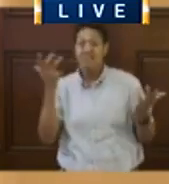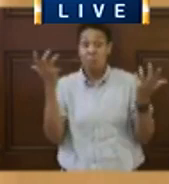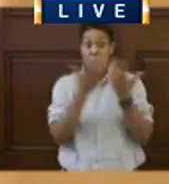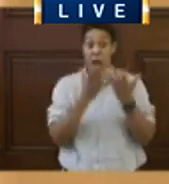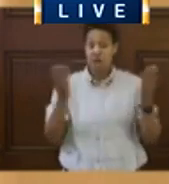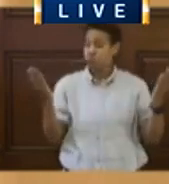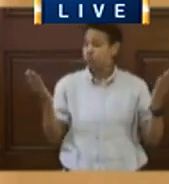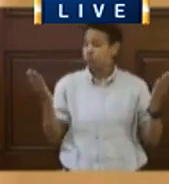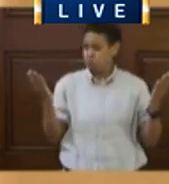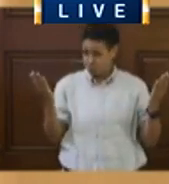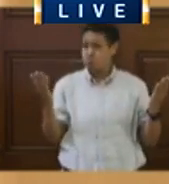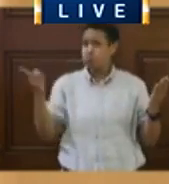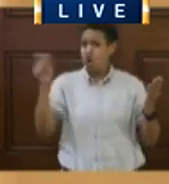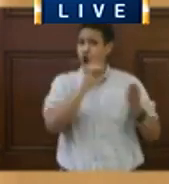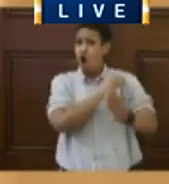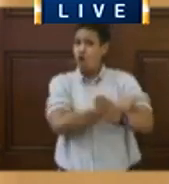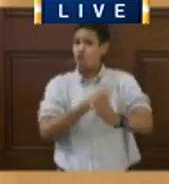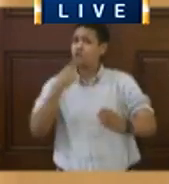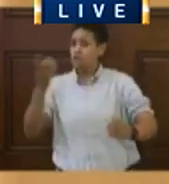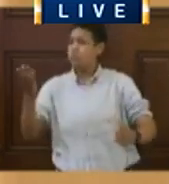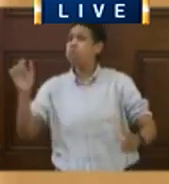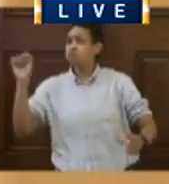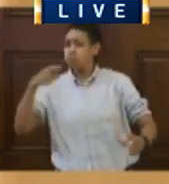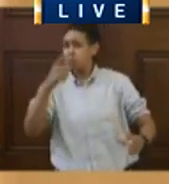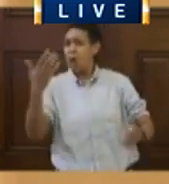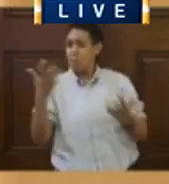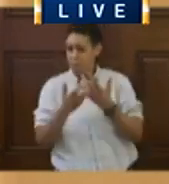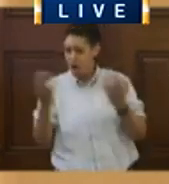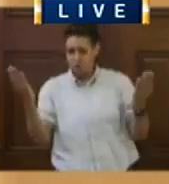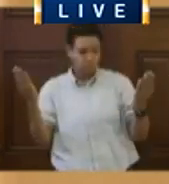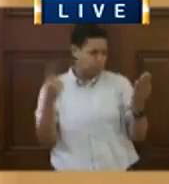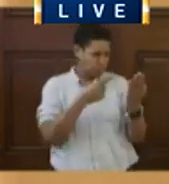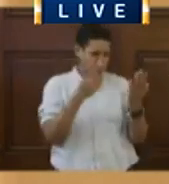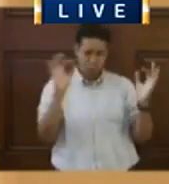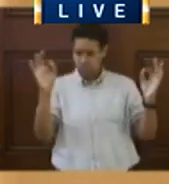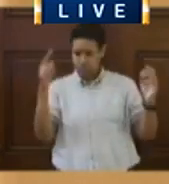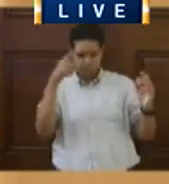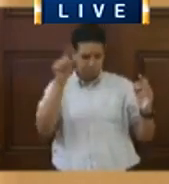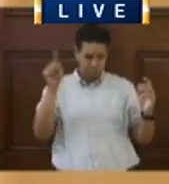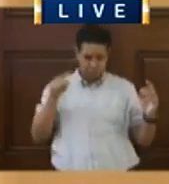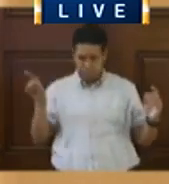the authority says exists, then the payment would be made